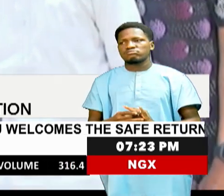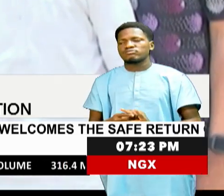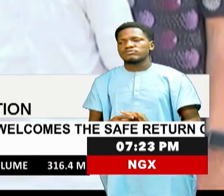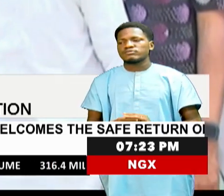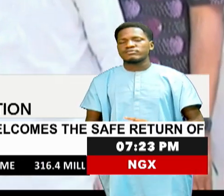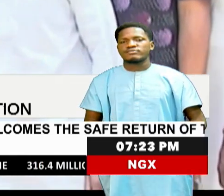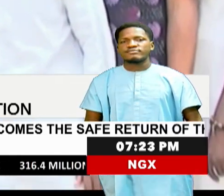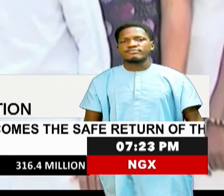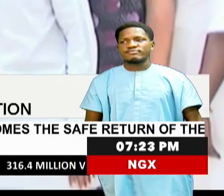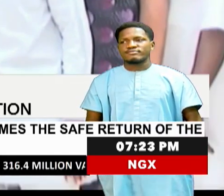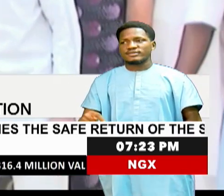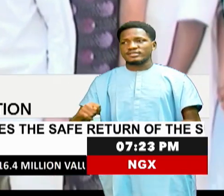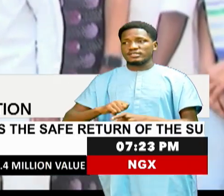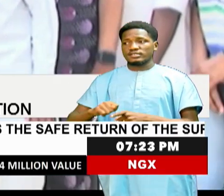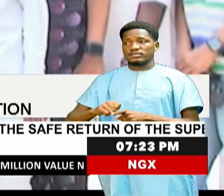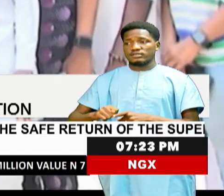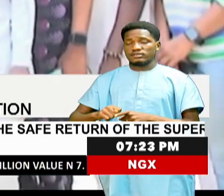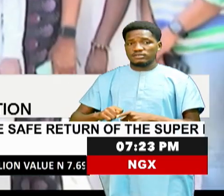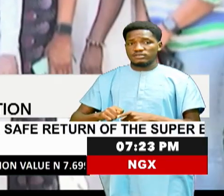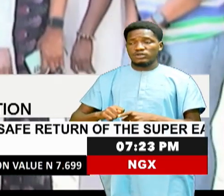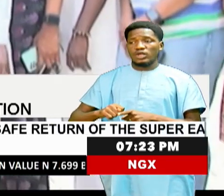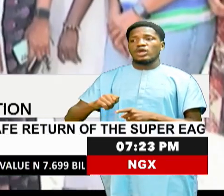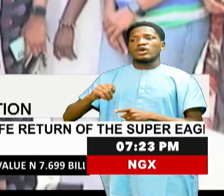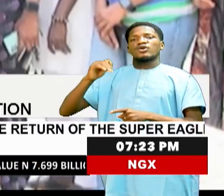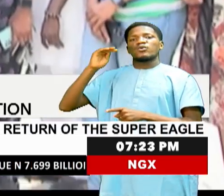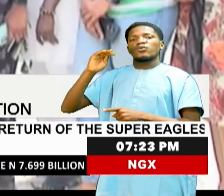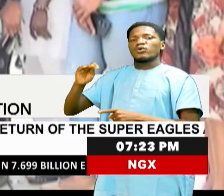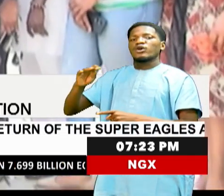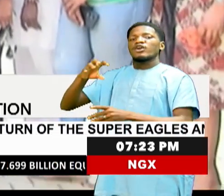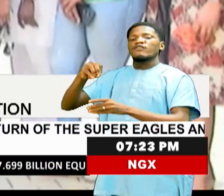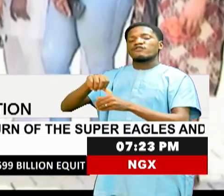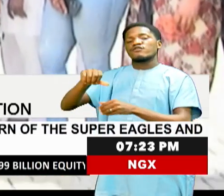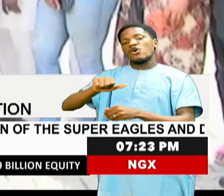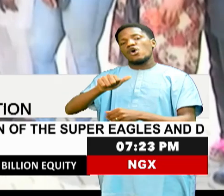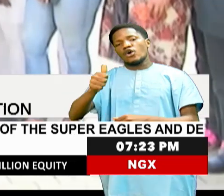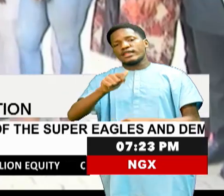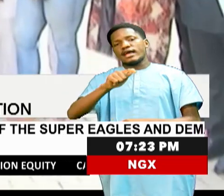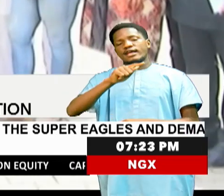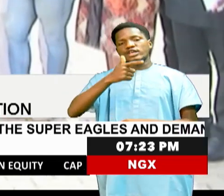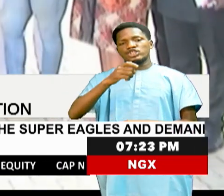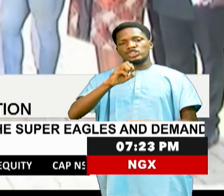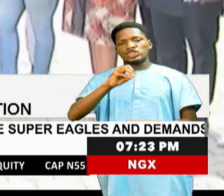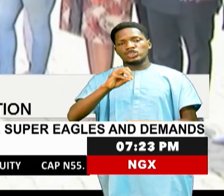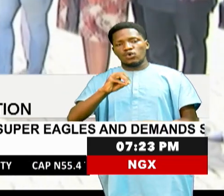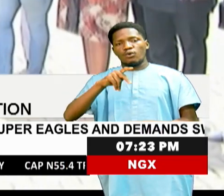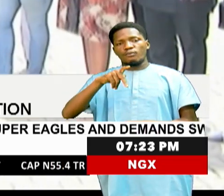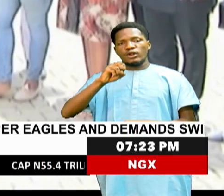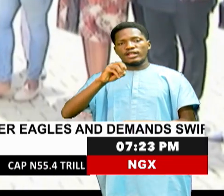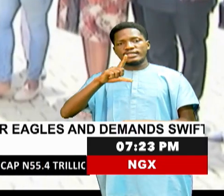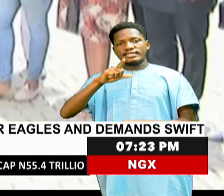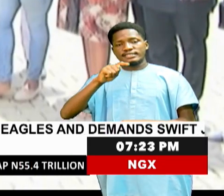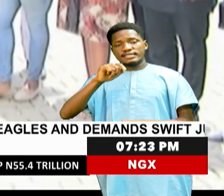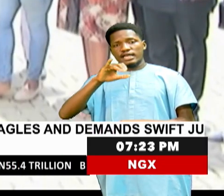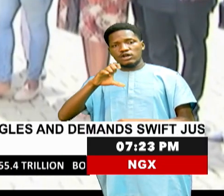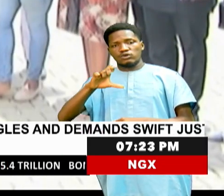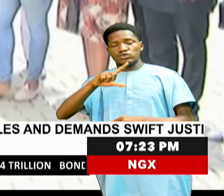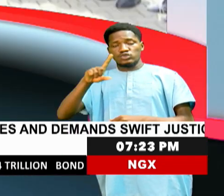The training is expected to be extended to other geopolitical zones of the country.